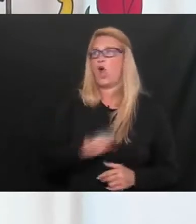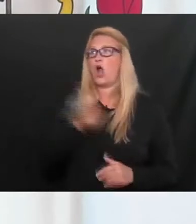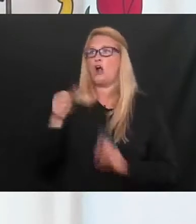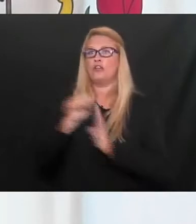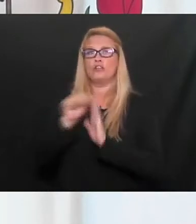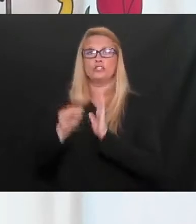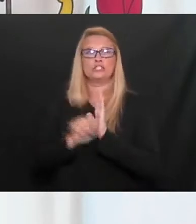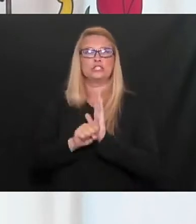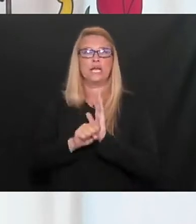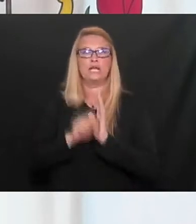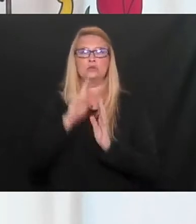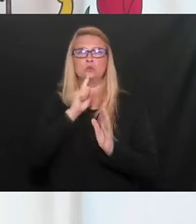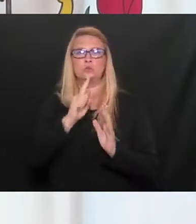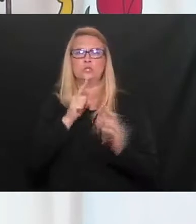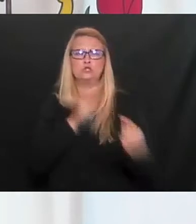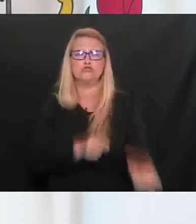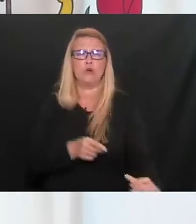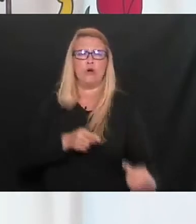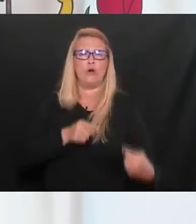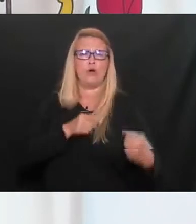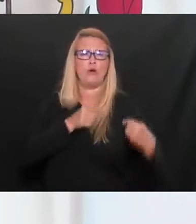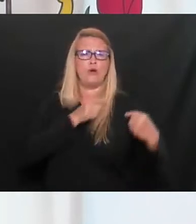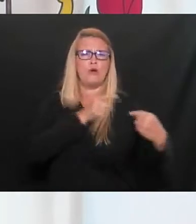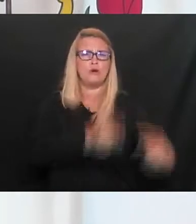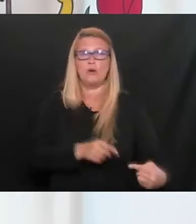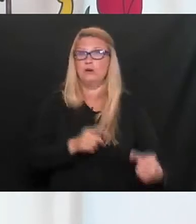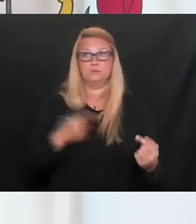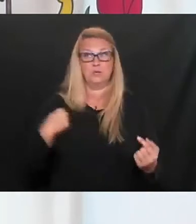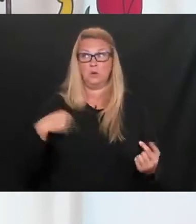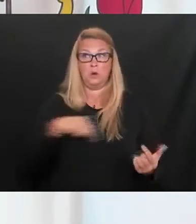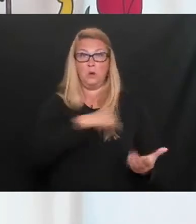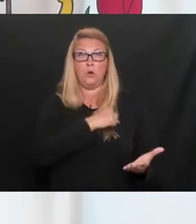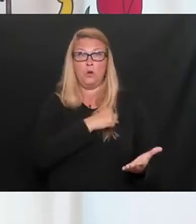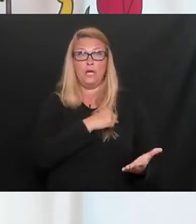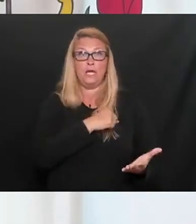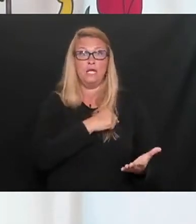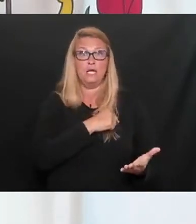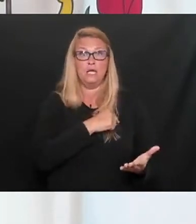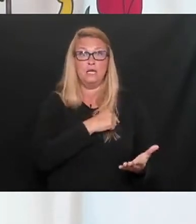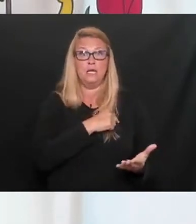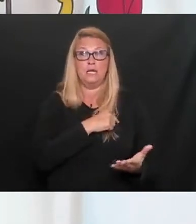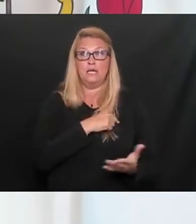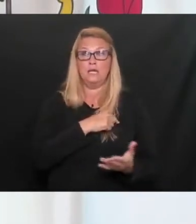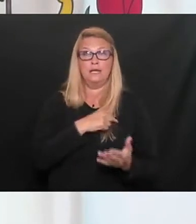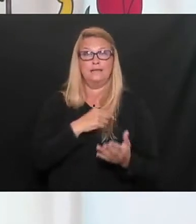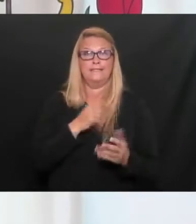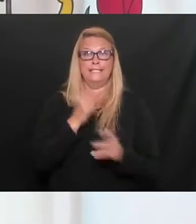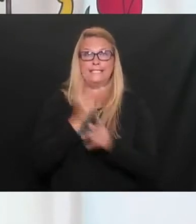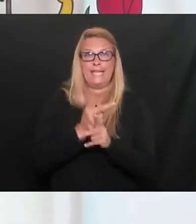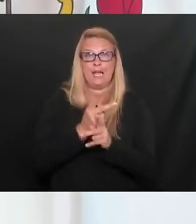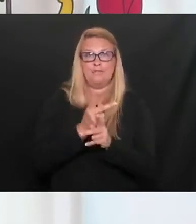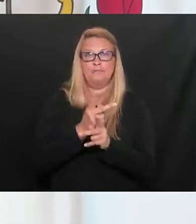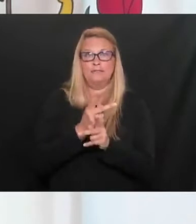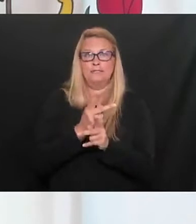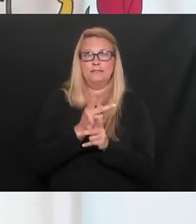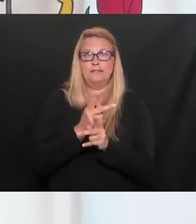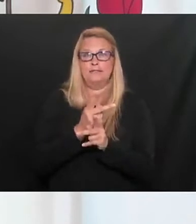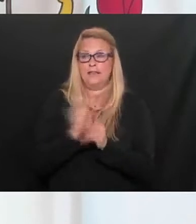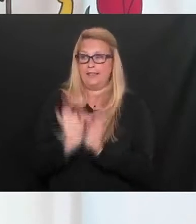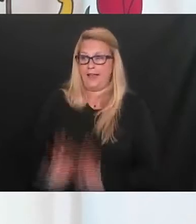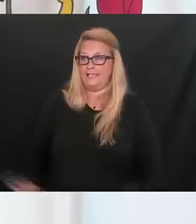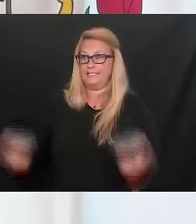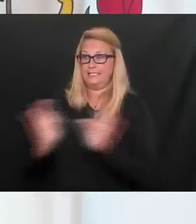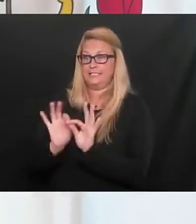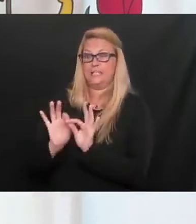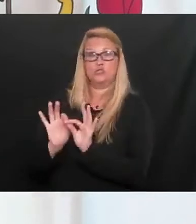hemorrhaging every way in the world, we kept enough of the engine designated as essential that